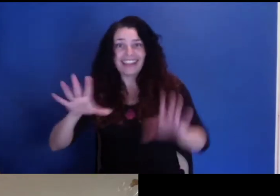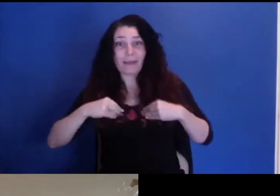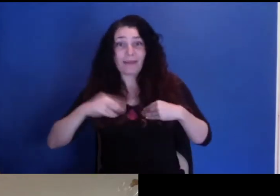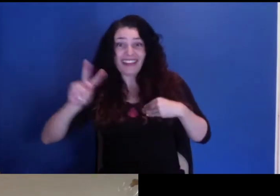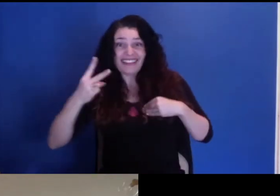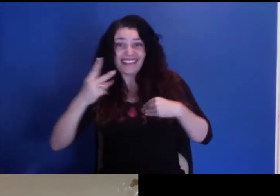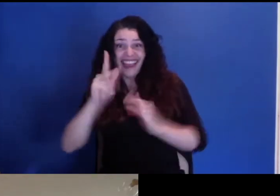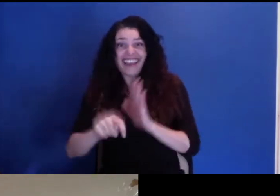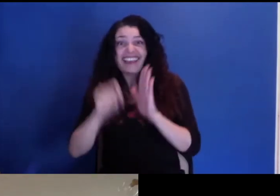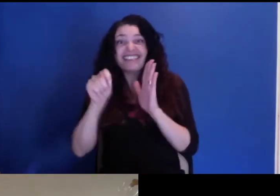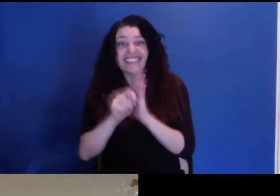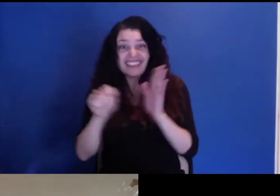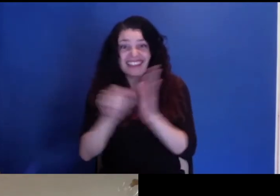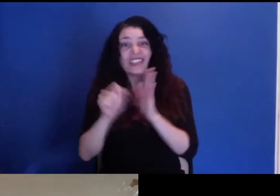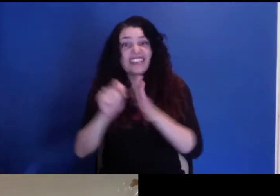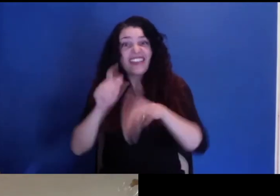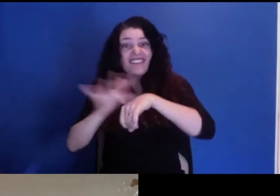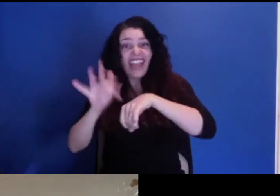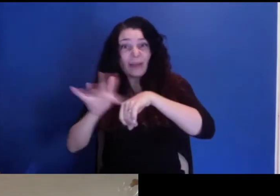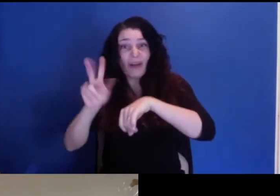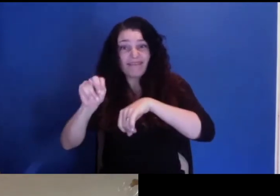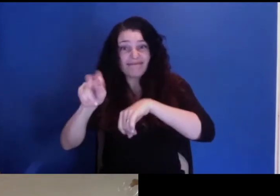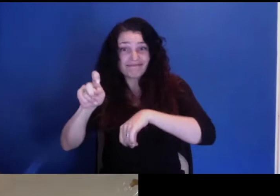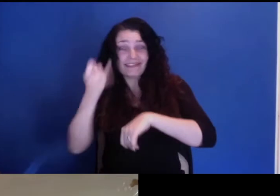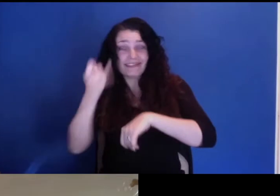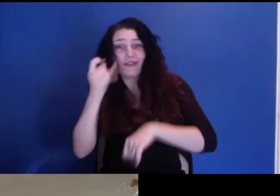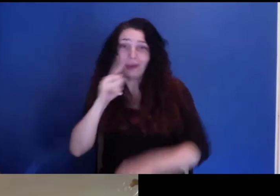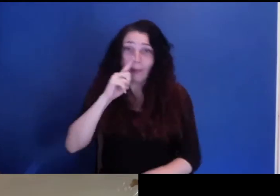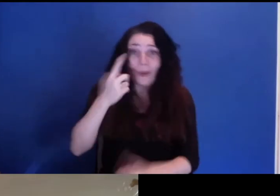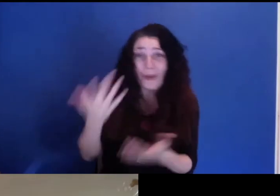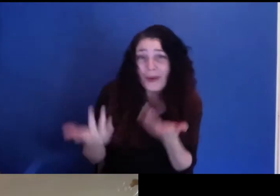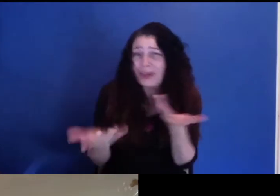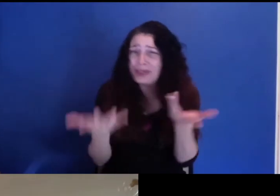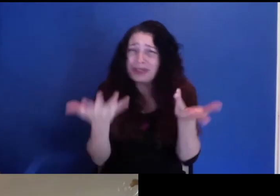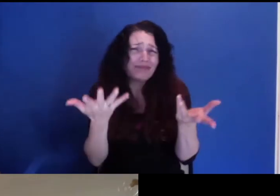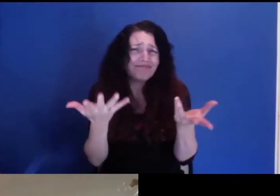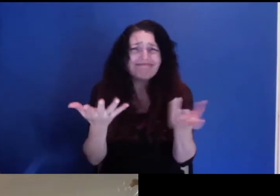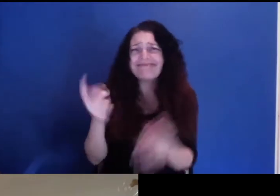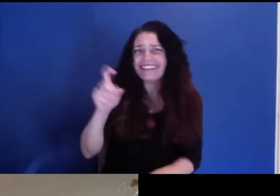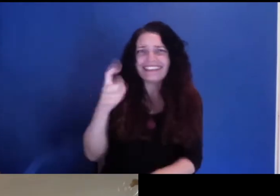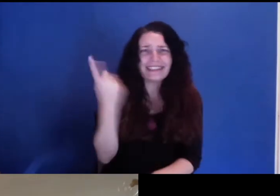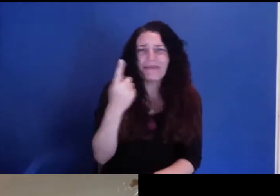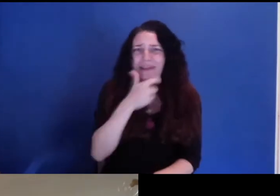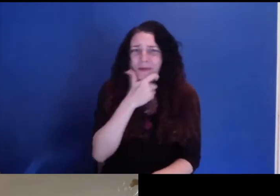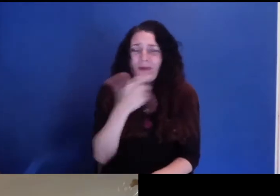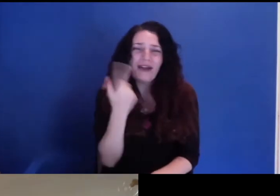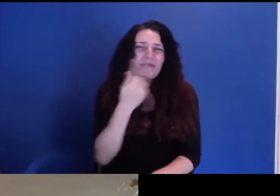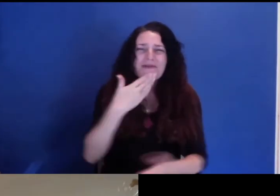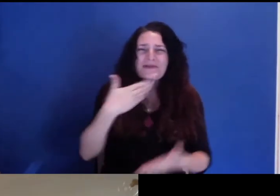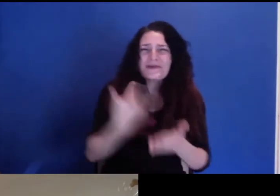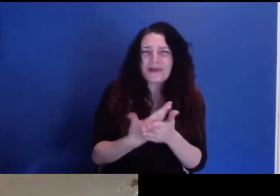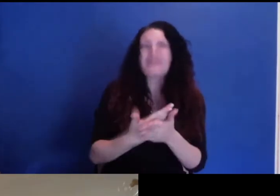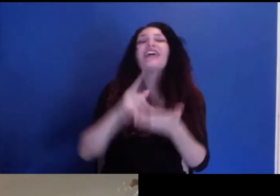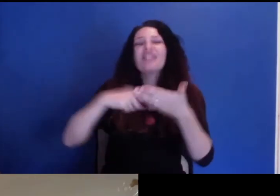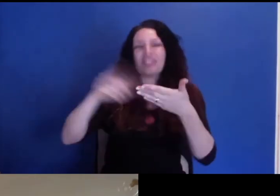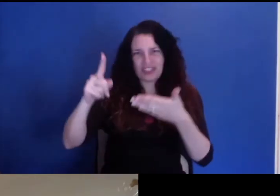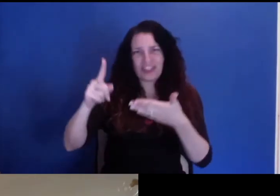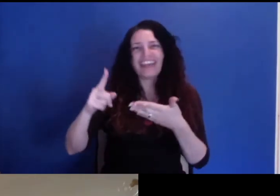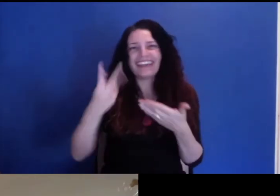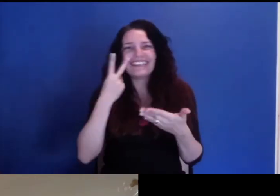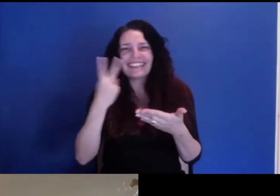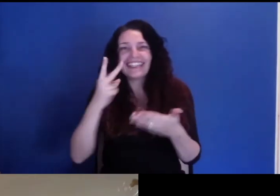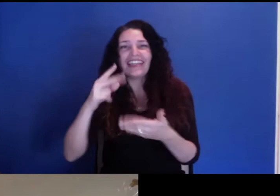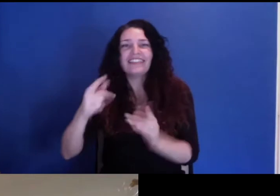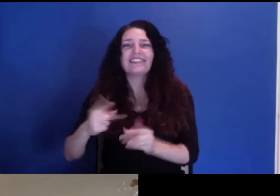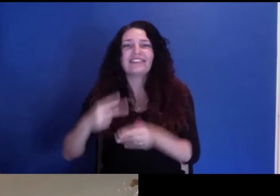is available on Netflix. So if you're bored and you just need something to watch, something good, check out Special if you haven't